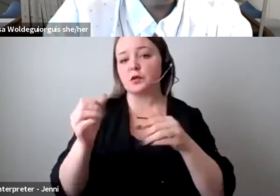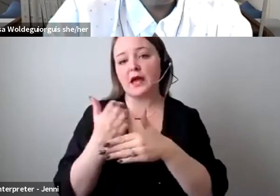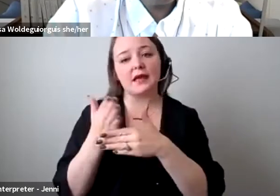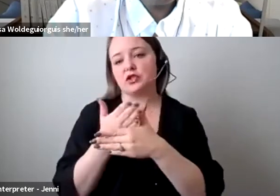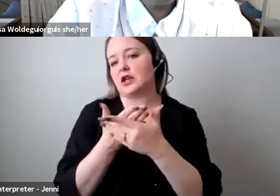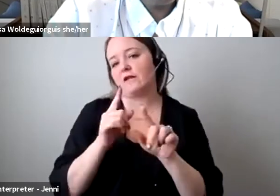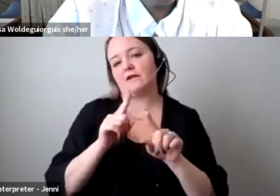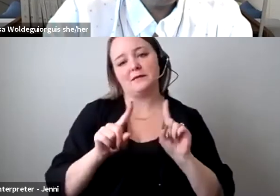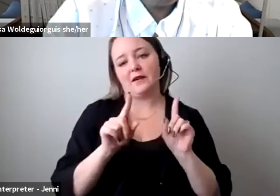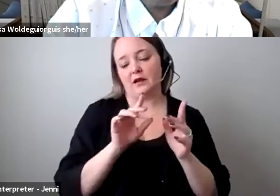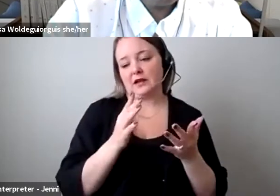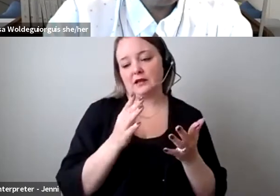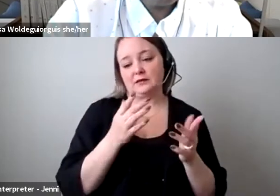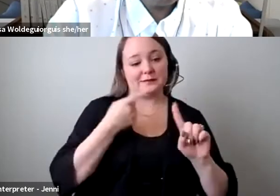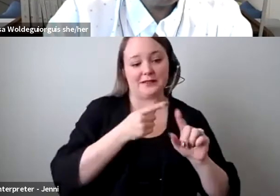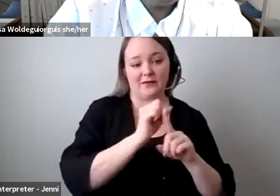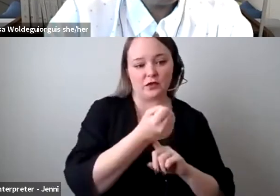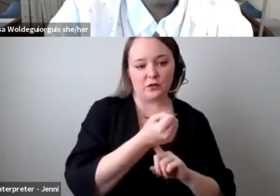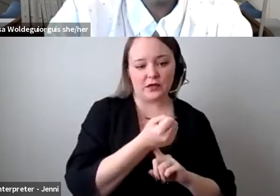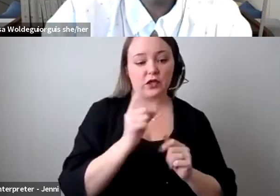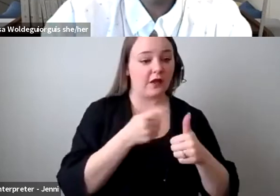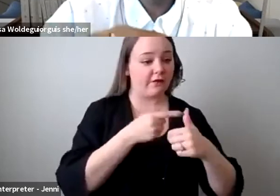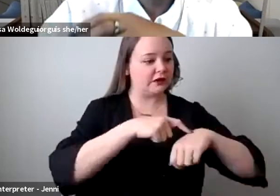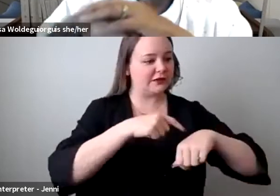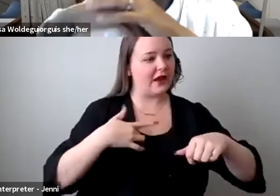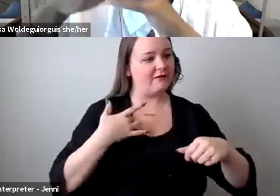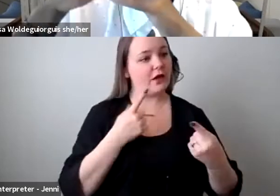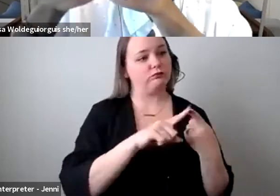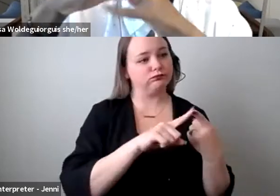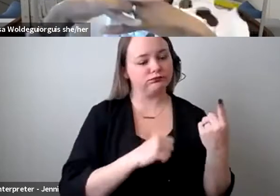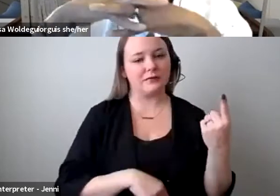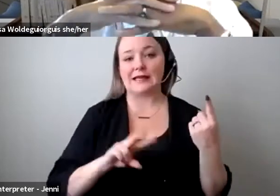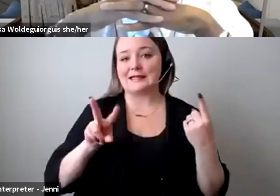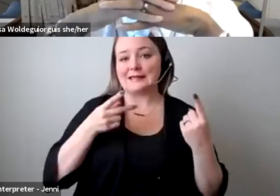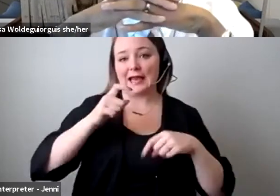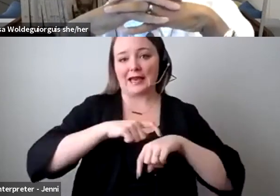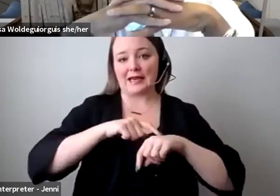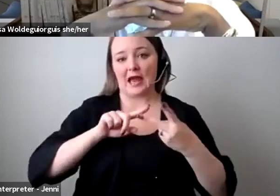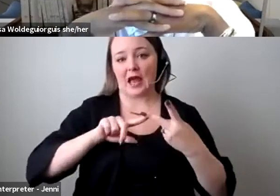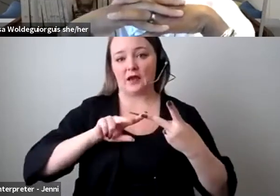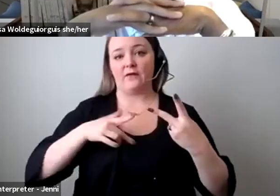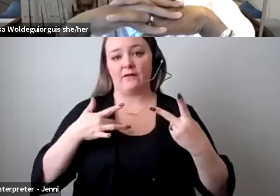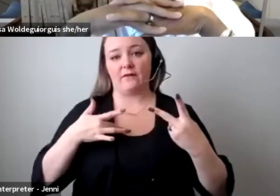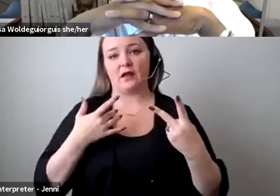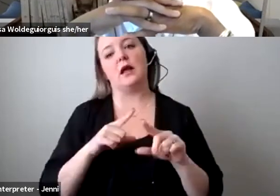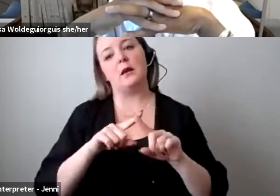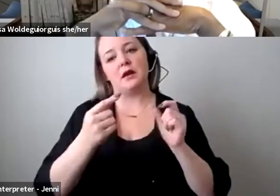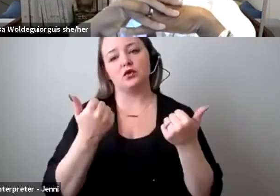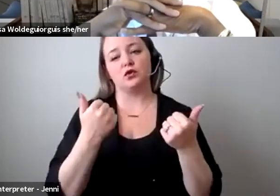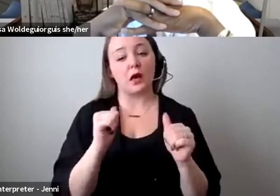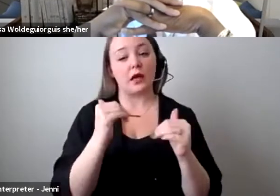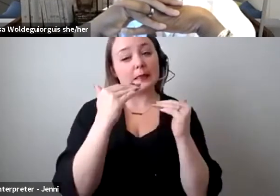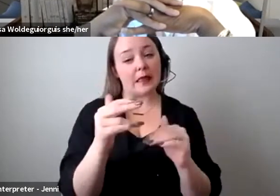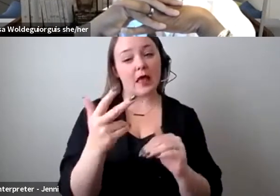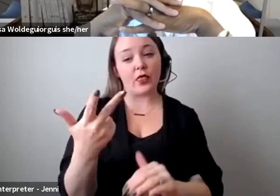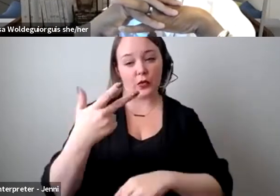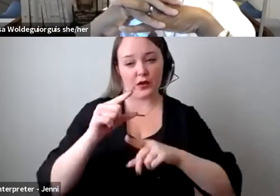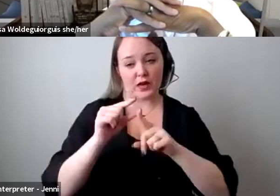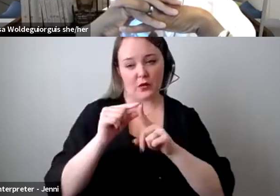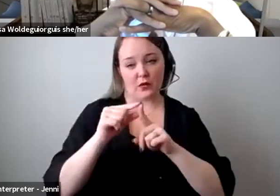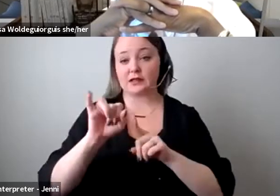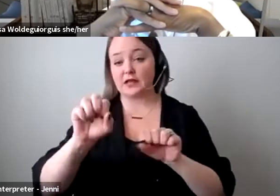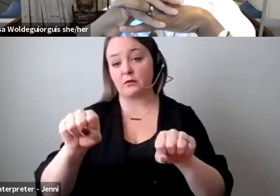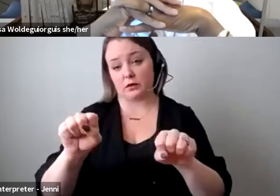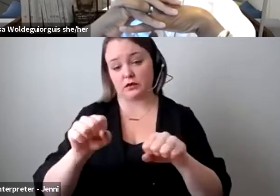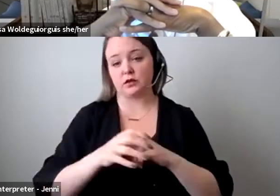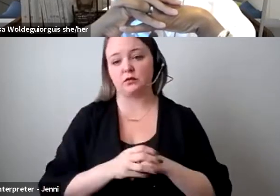that perspective. The first time I felt this, the second time I felt that, but I'm asking you to keep it to maybe 3 words if you can. So just share